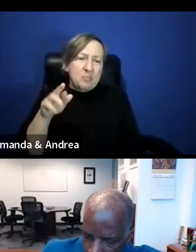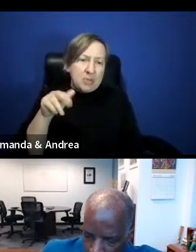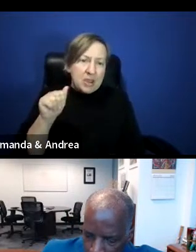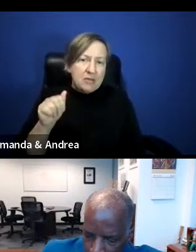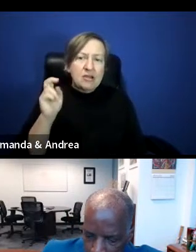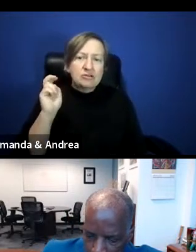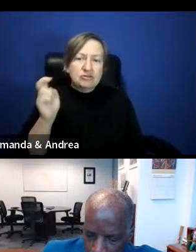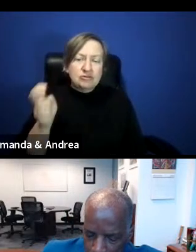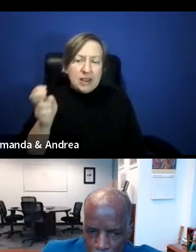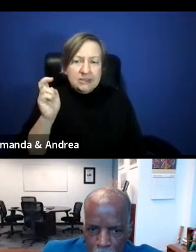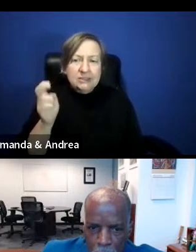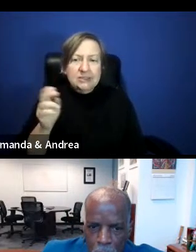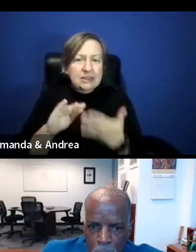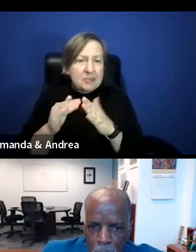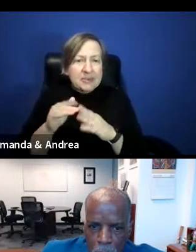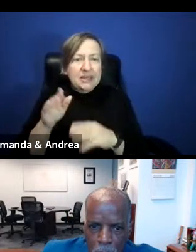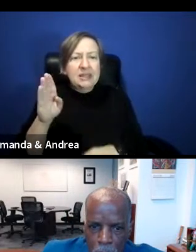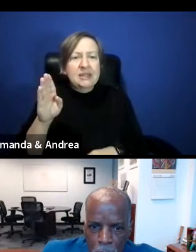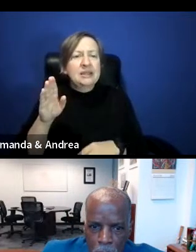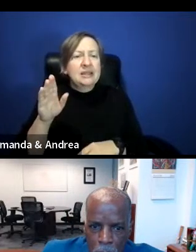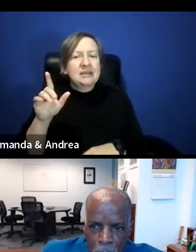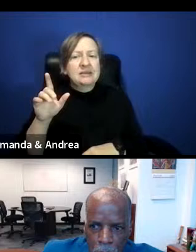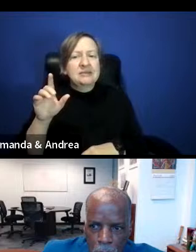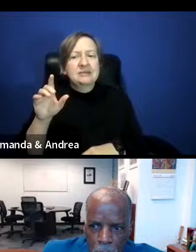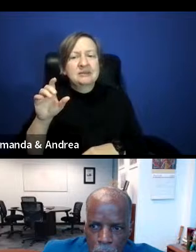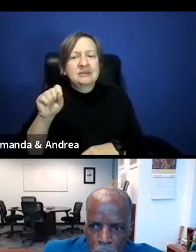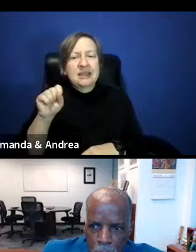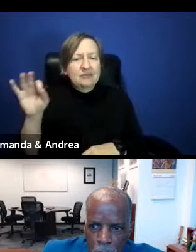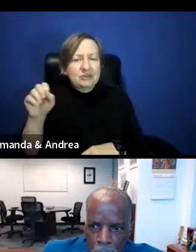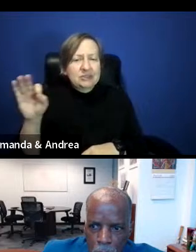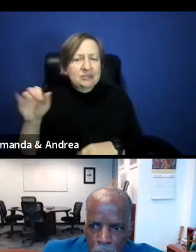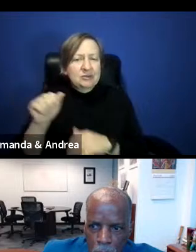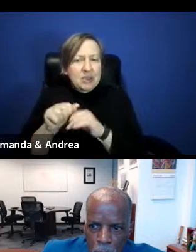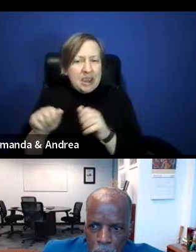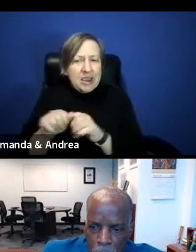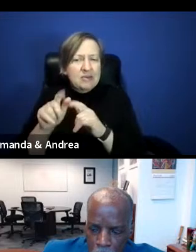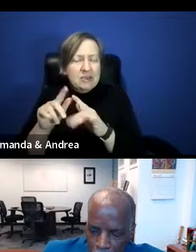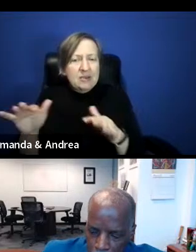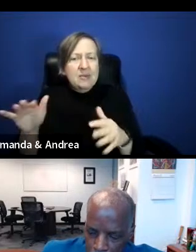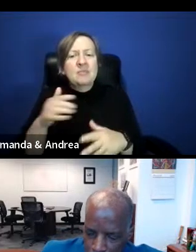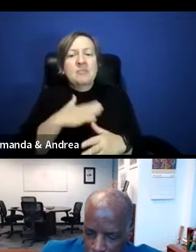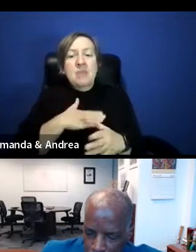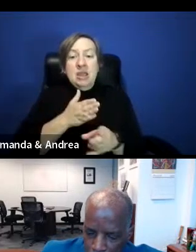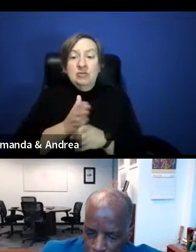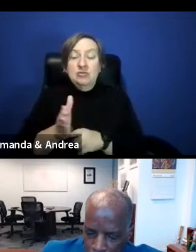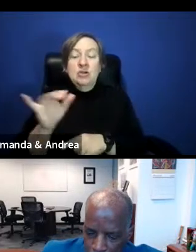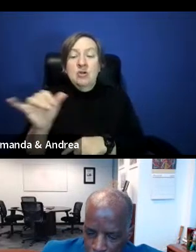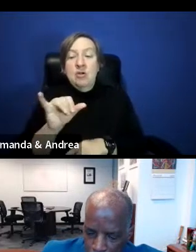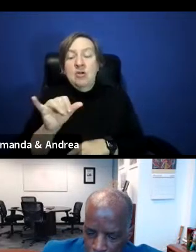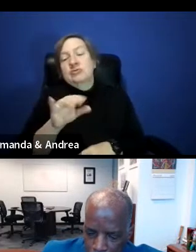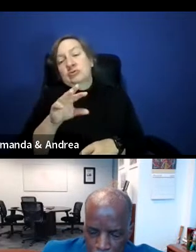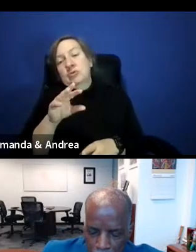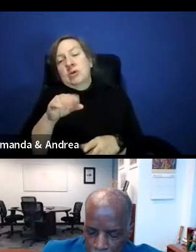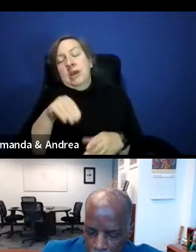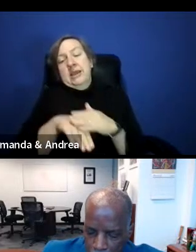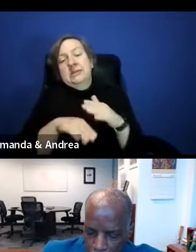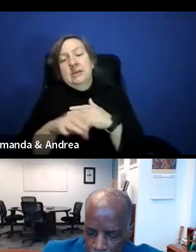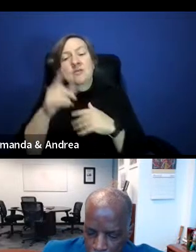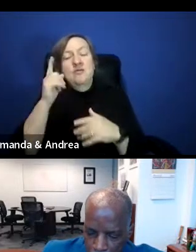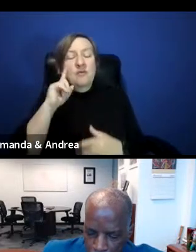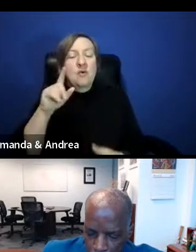Bay Area and whatnot. My career also involved accessibility of computer